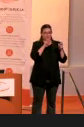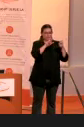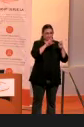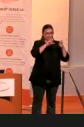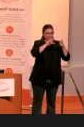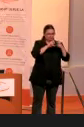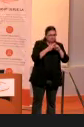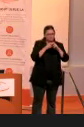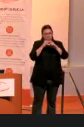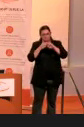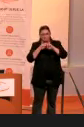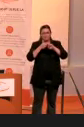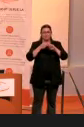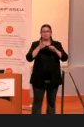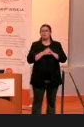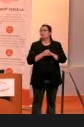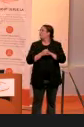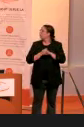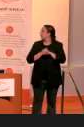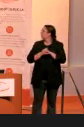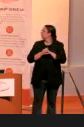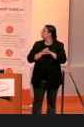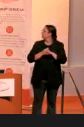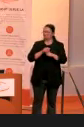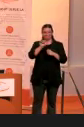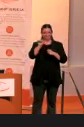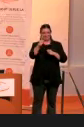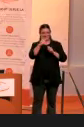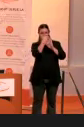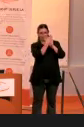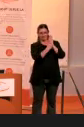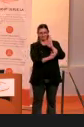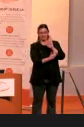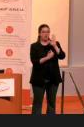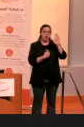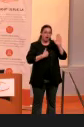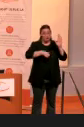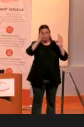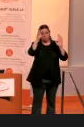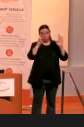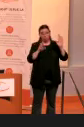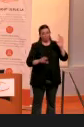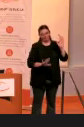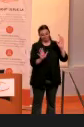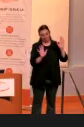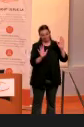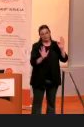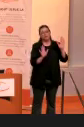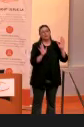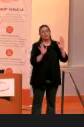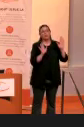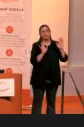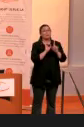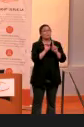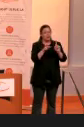different immune arrangements, which are listed here that I'm not going to go through. And what we need to do